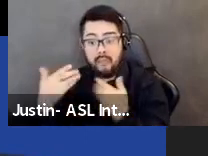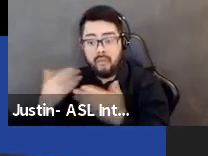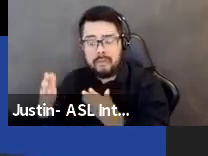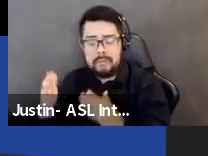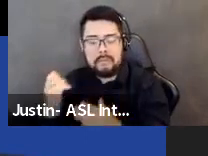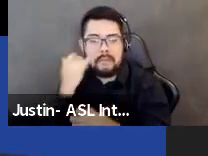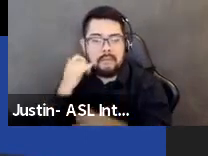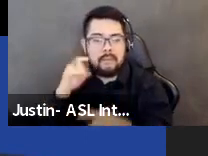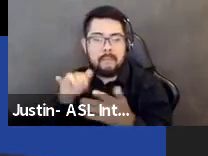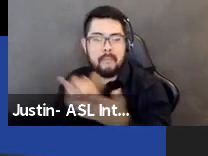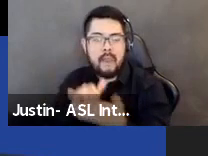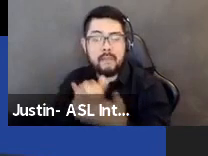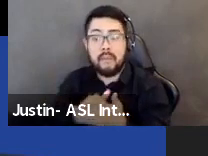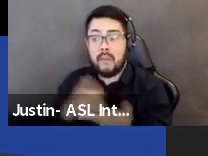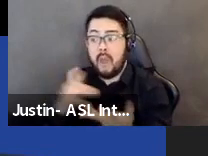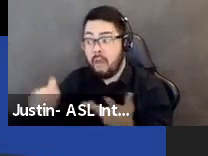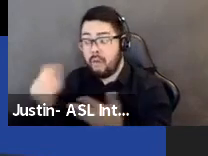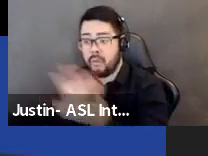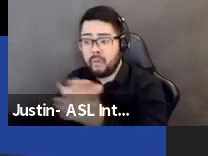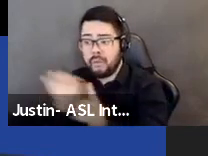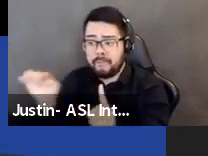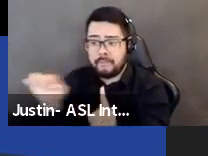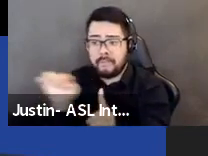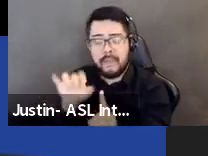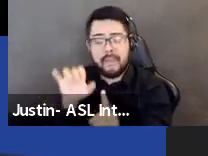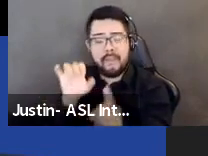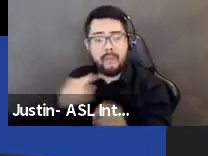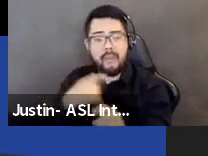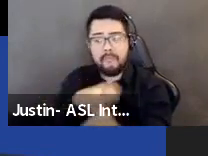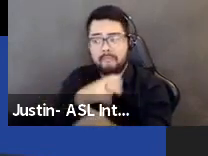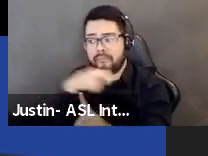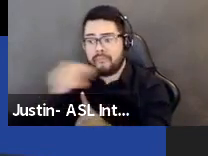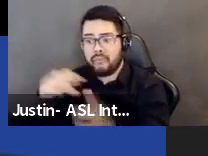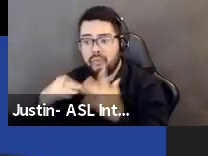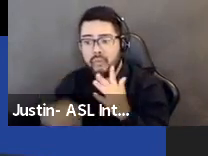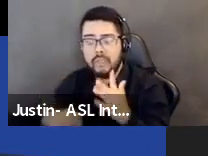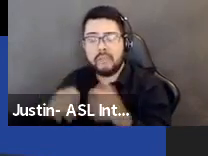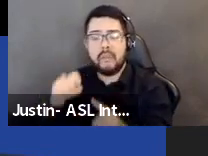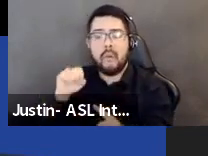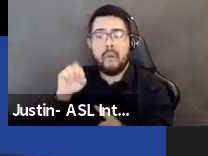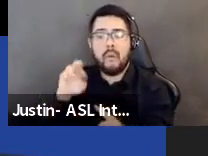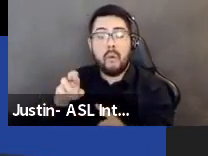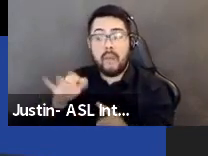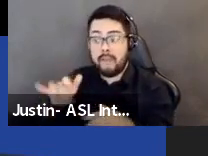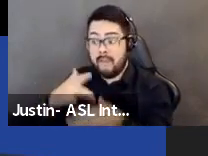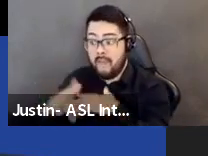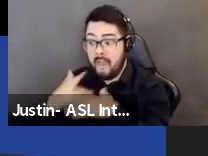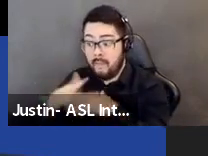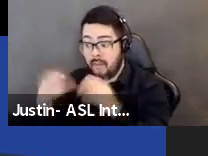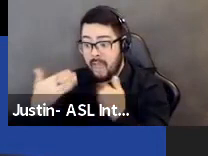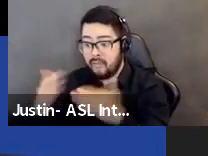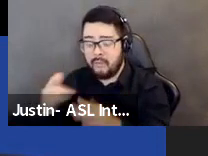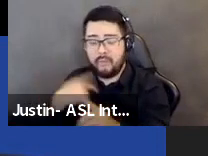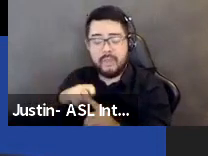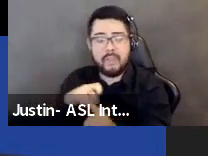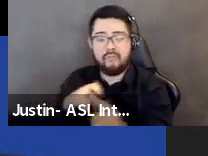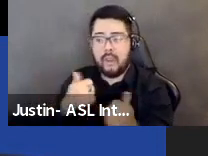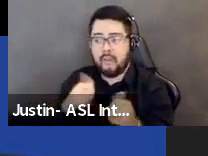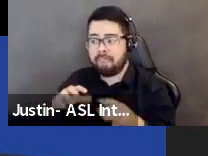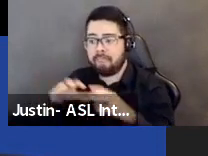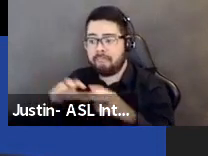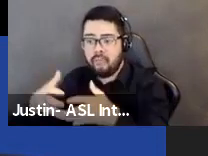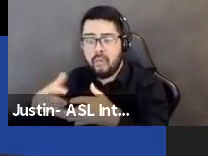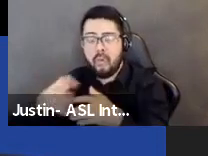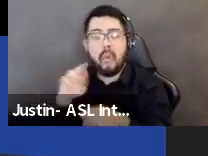those are there schools nearby with space that can be utilized or neighboring schools with available space that are equally or higher